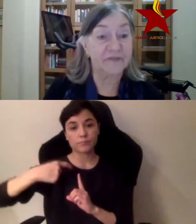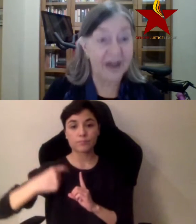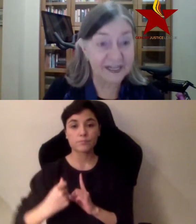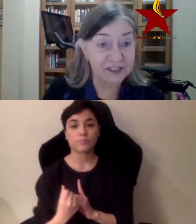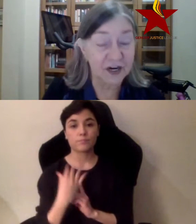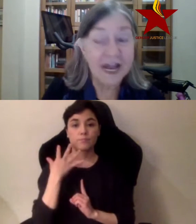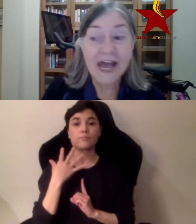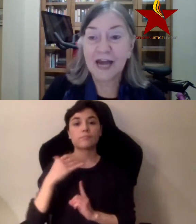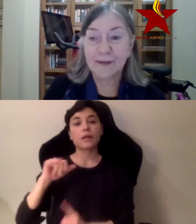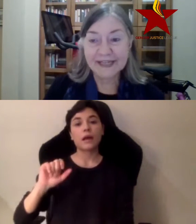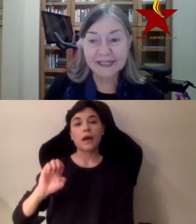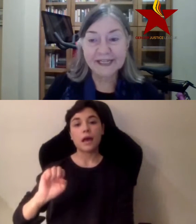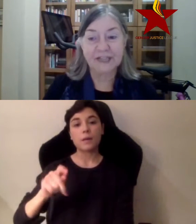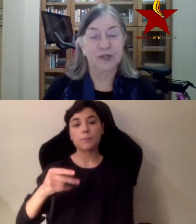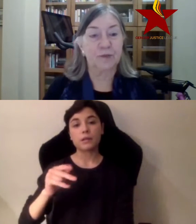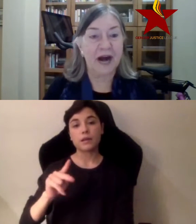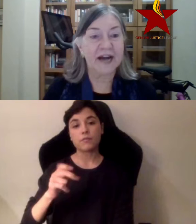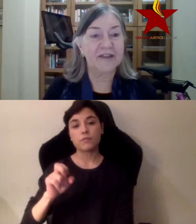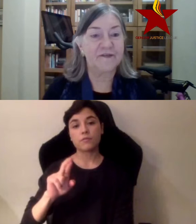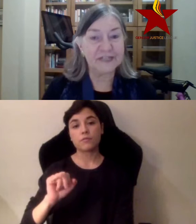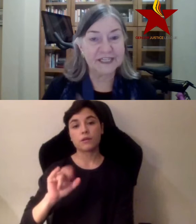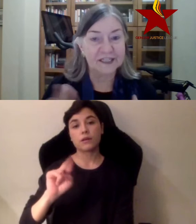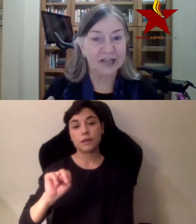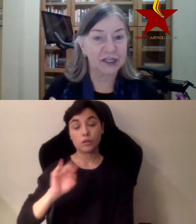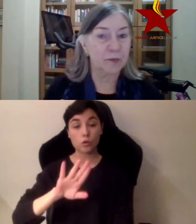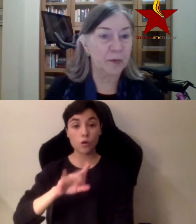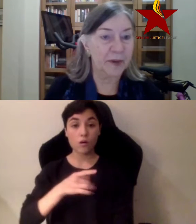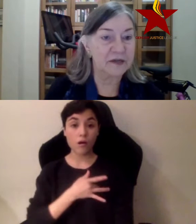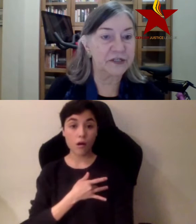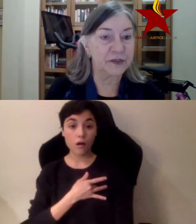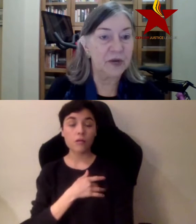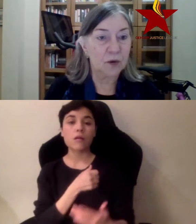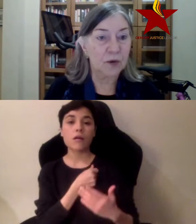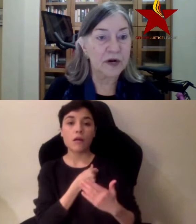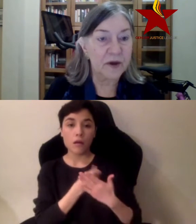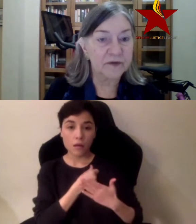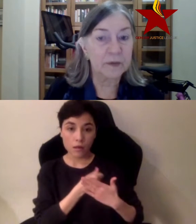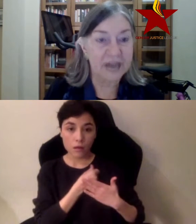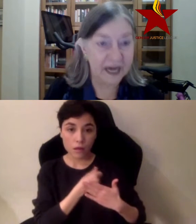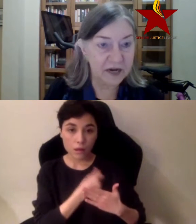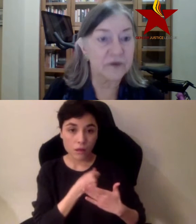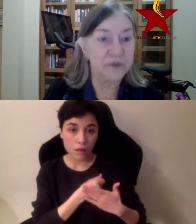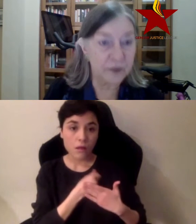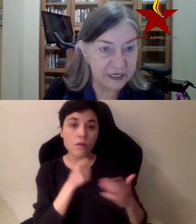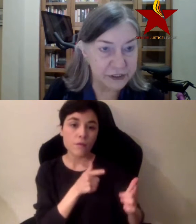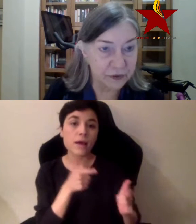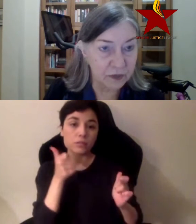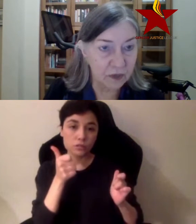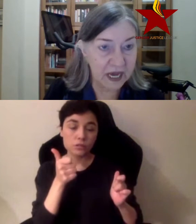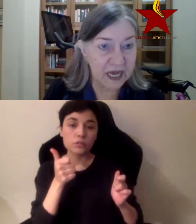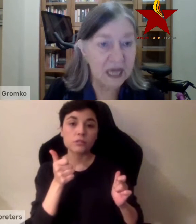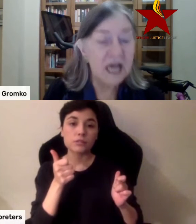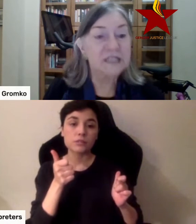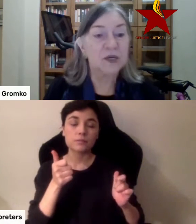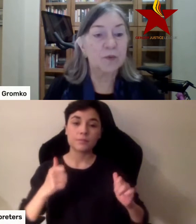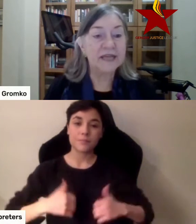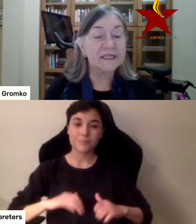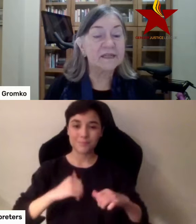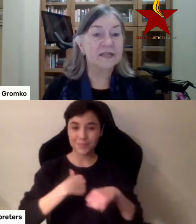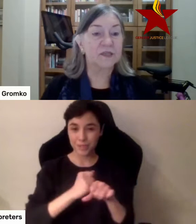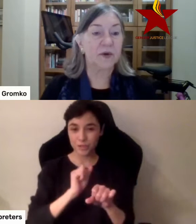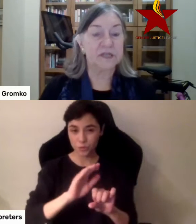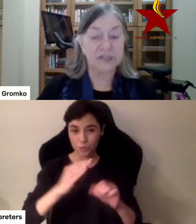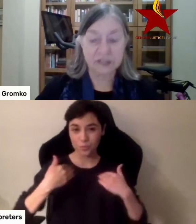heart beat faster, and it basically gets your body physiologically prepared to run away from a tiger if you need to, okay?